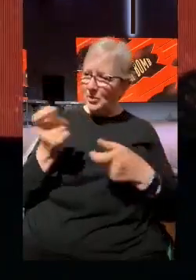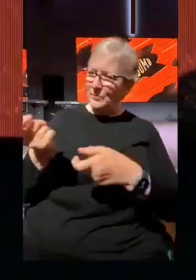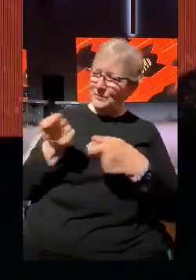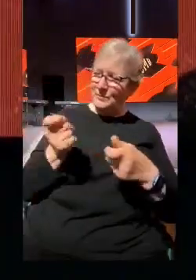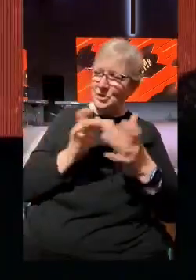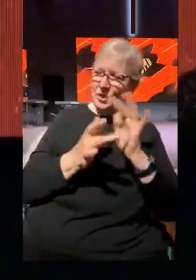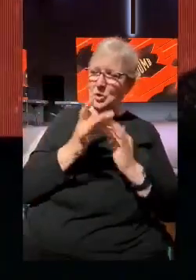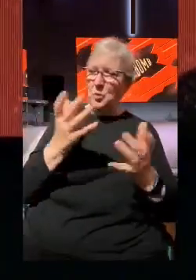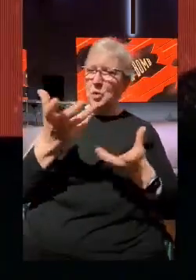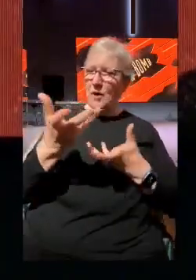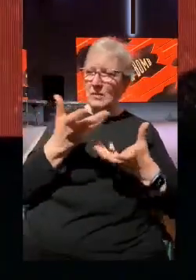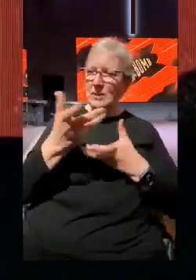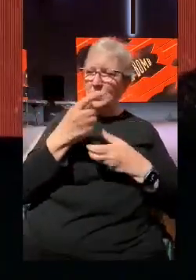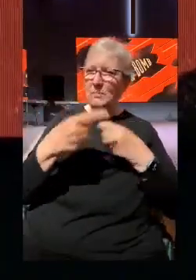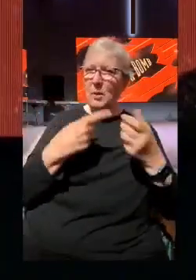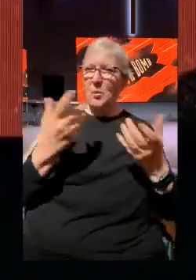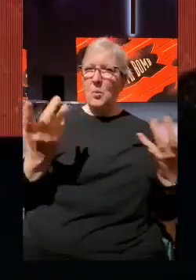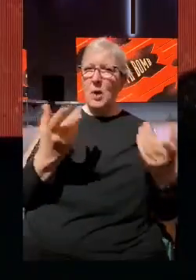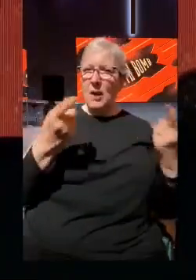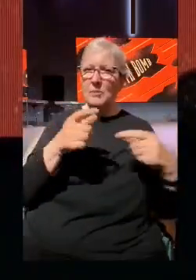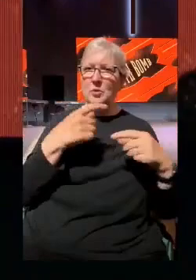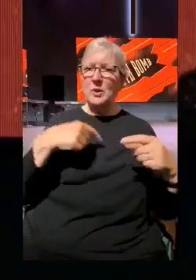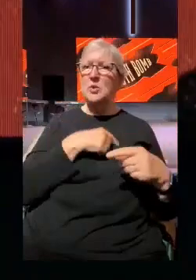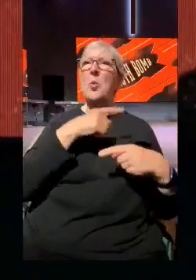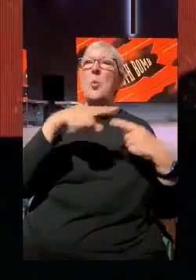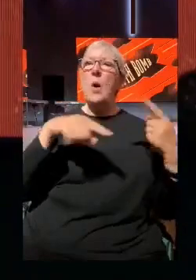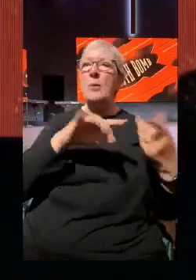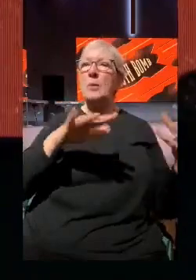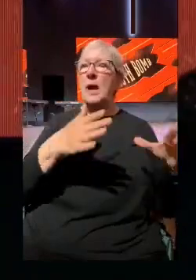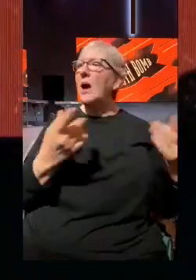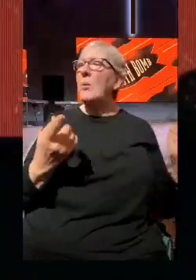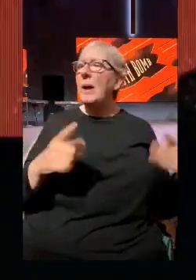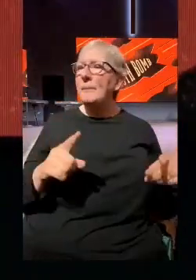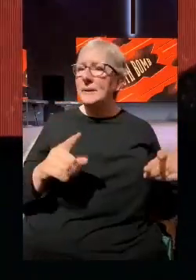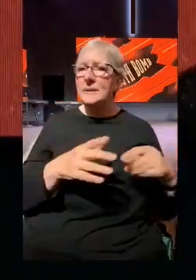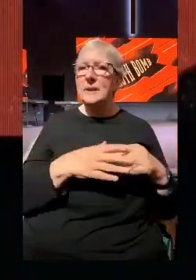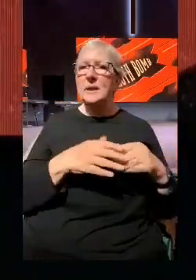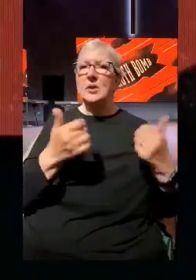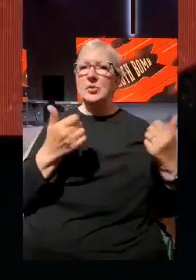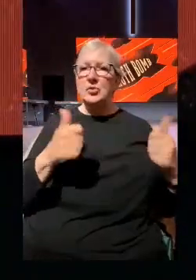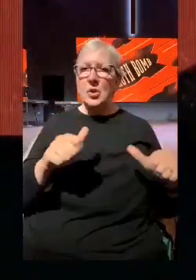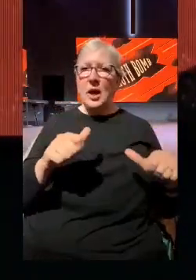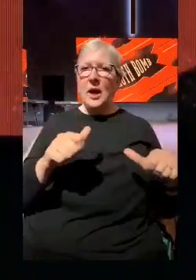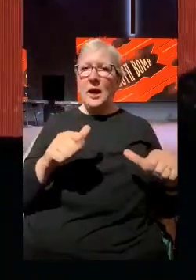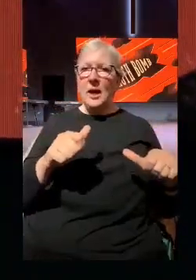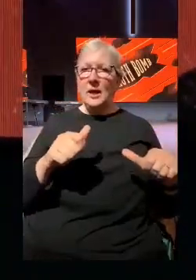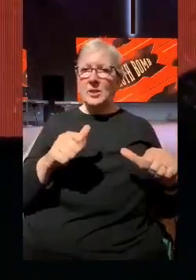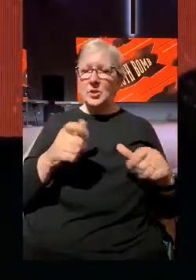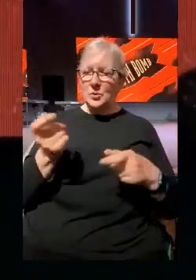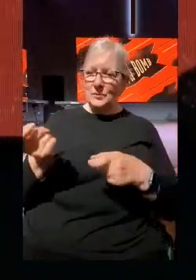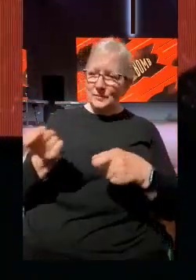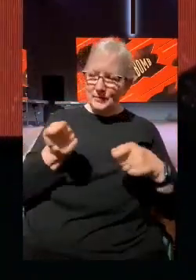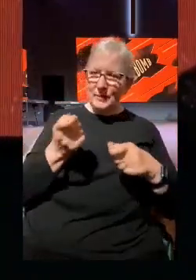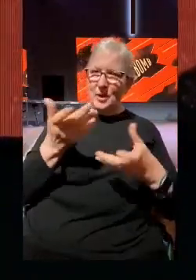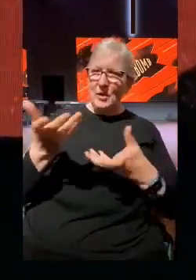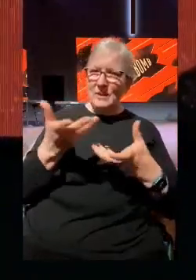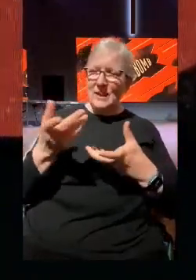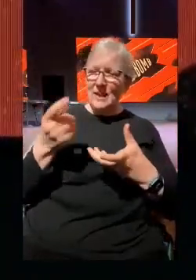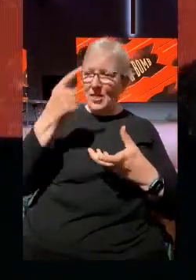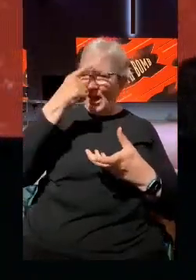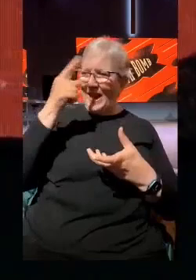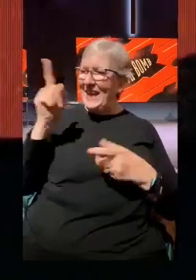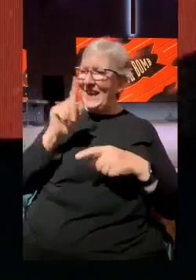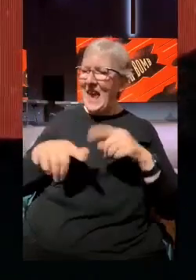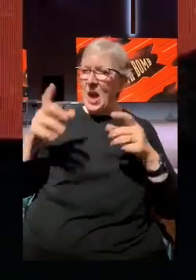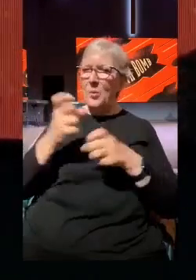conversation about what happens to us when we die. And they were trying to pull him into a conversation they thought he couldn't win. But